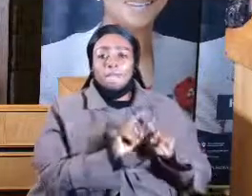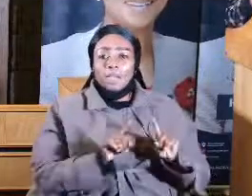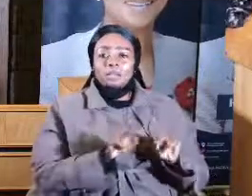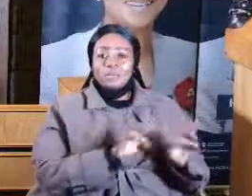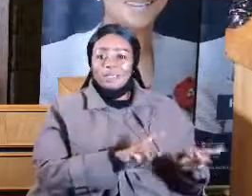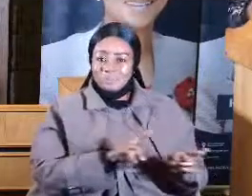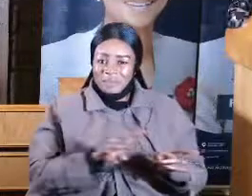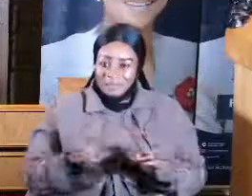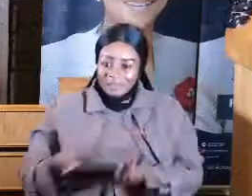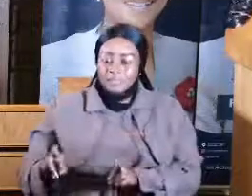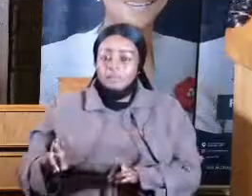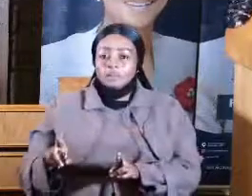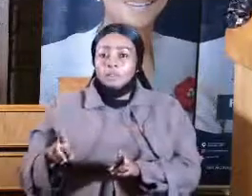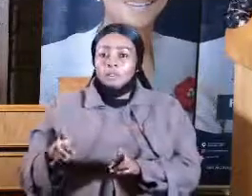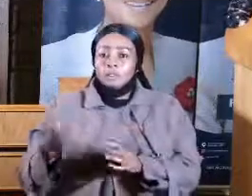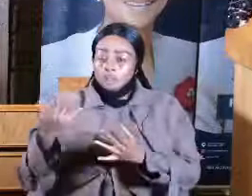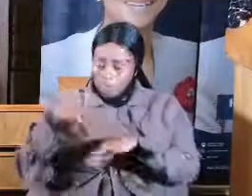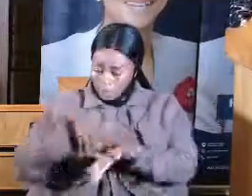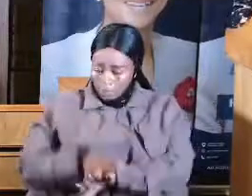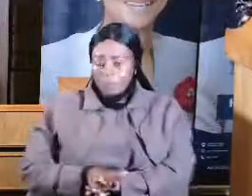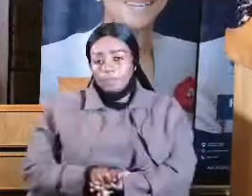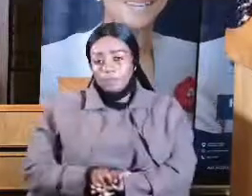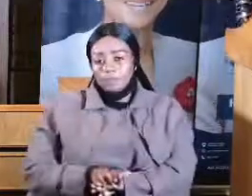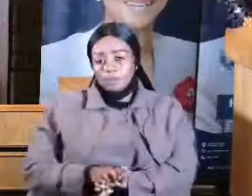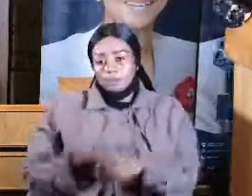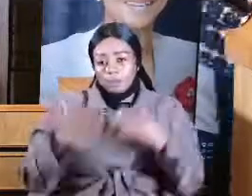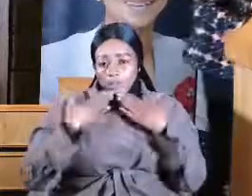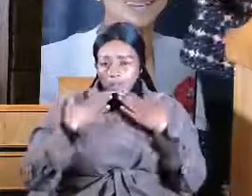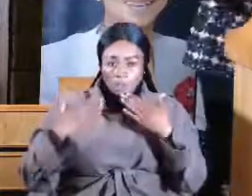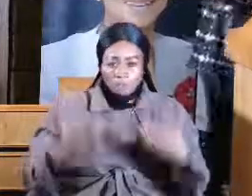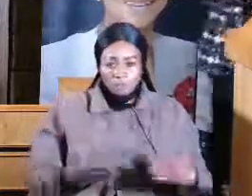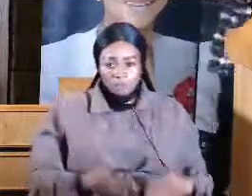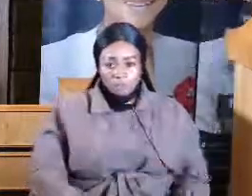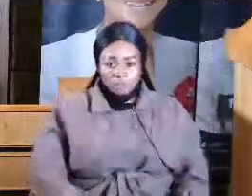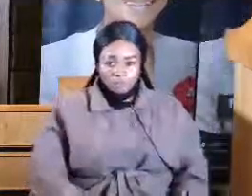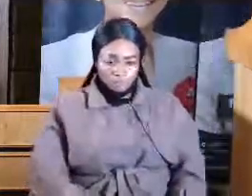and intentional when we implement. Thank you very much.